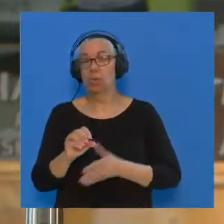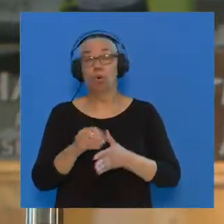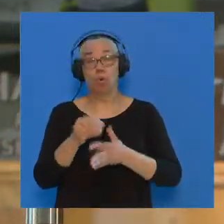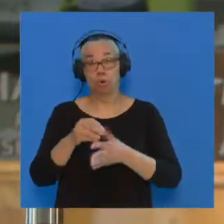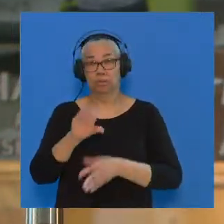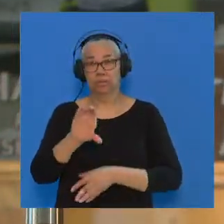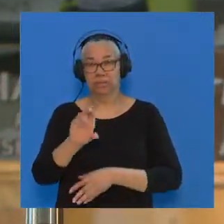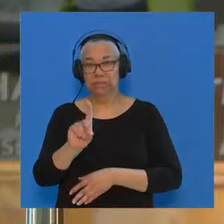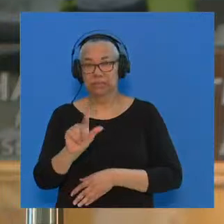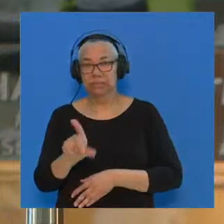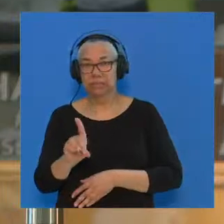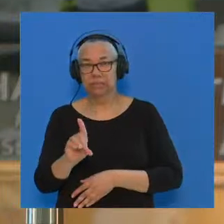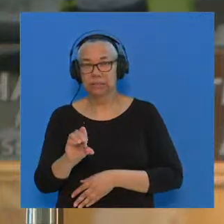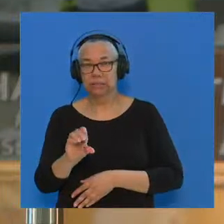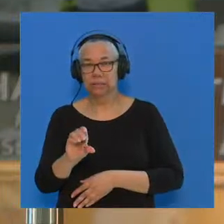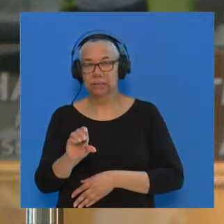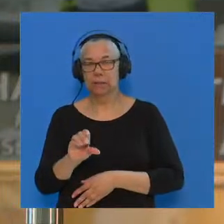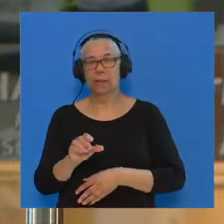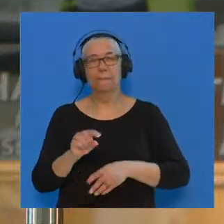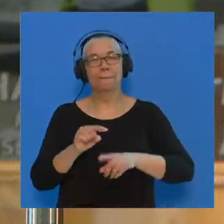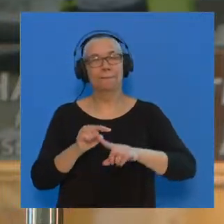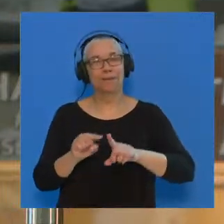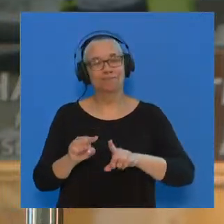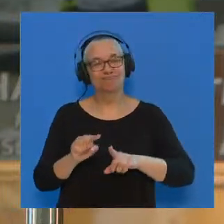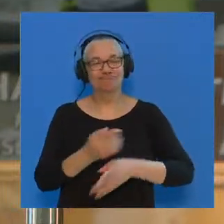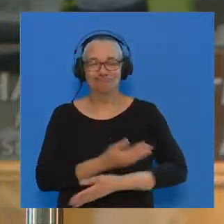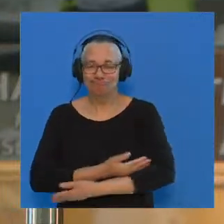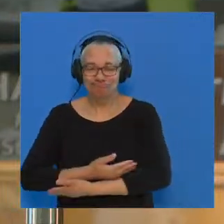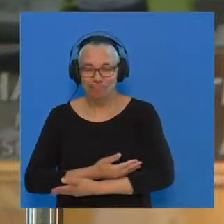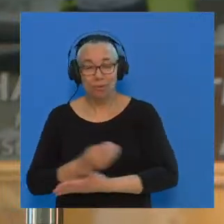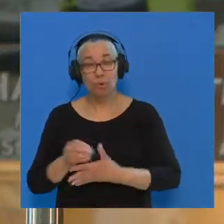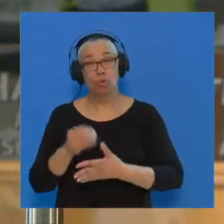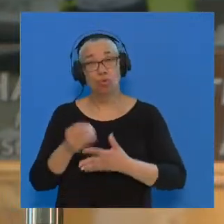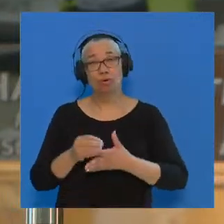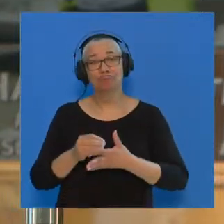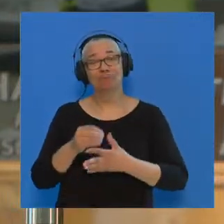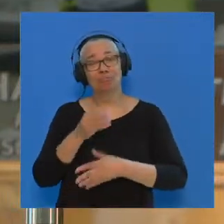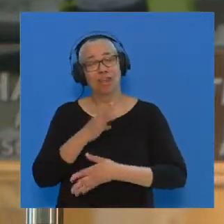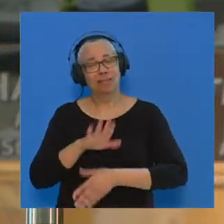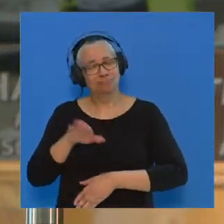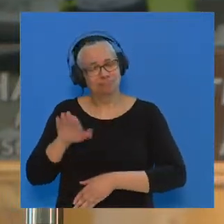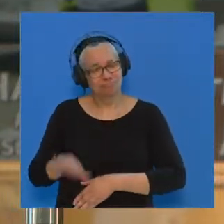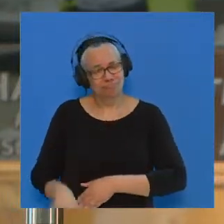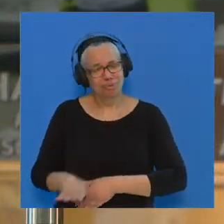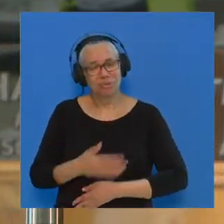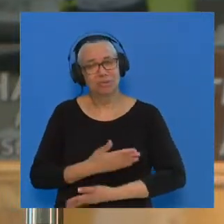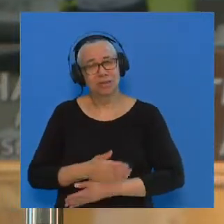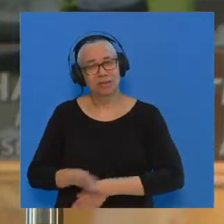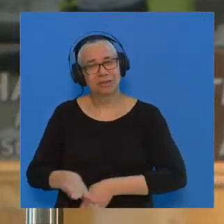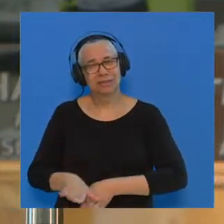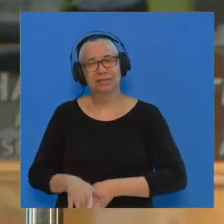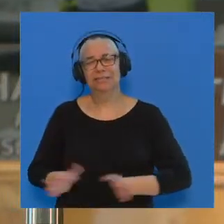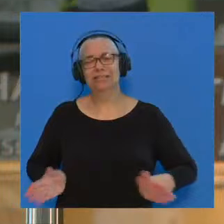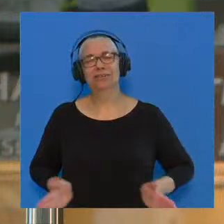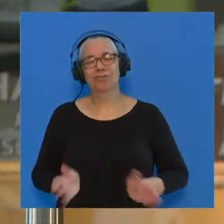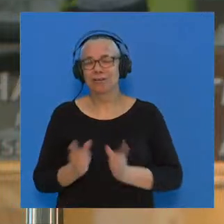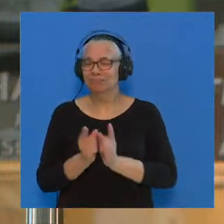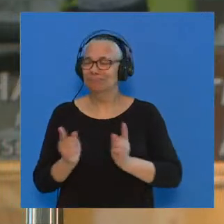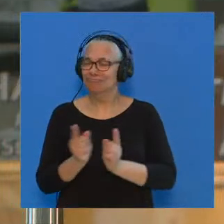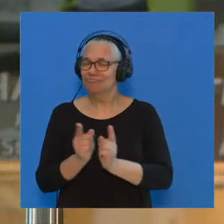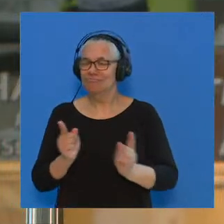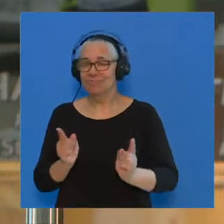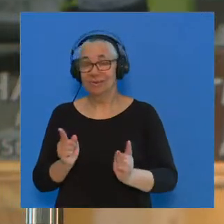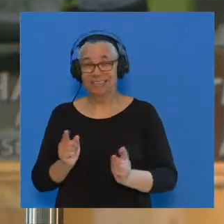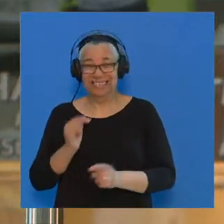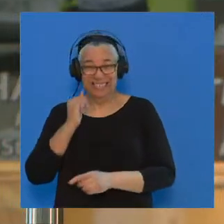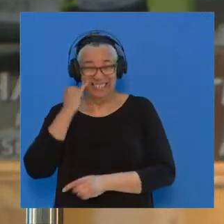However, as best as possible with an infant or a toddler, to try to encourage social distancing. And